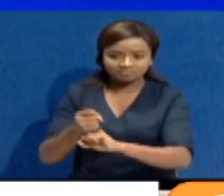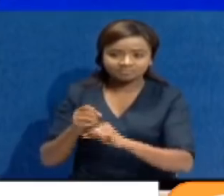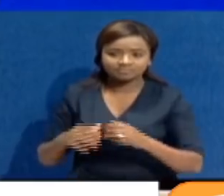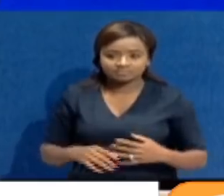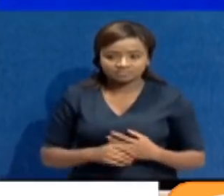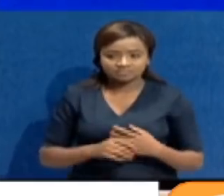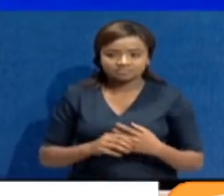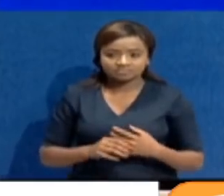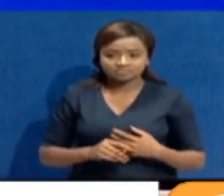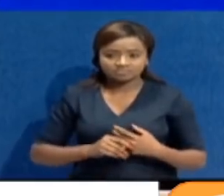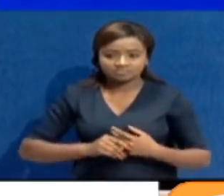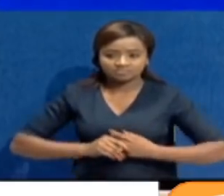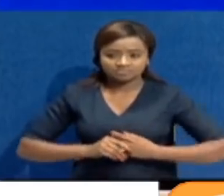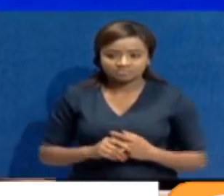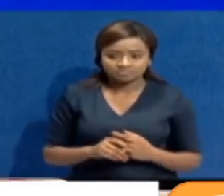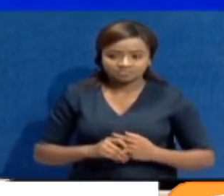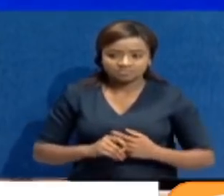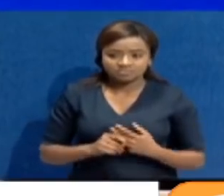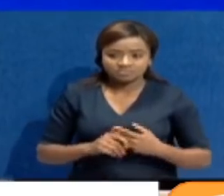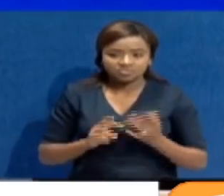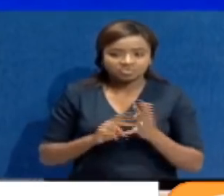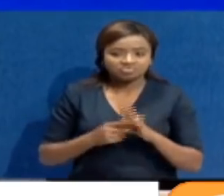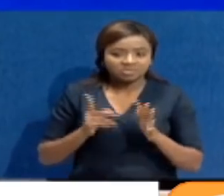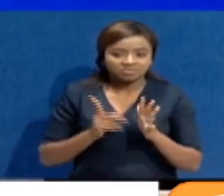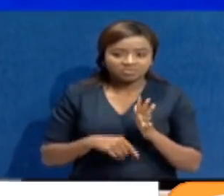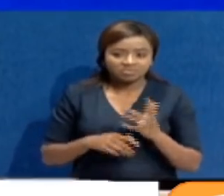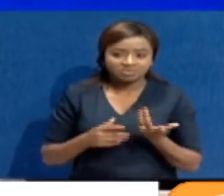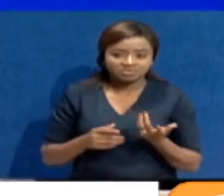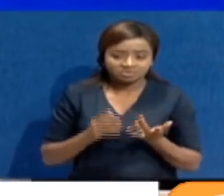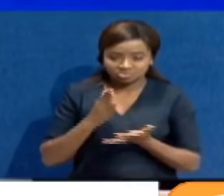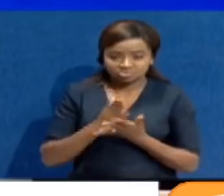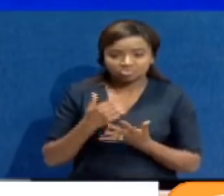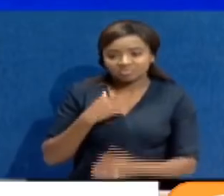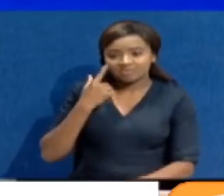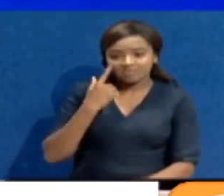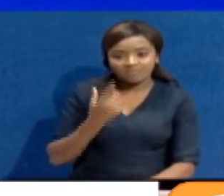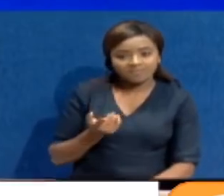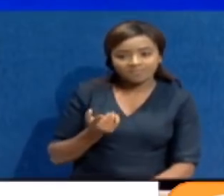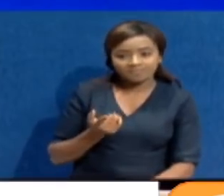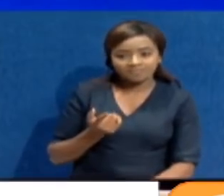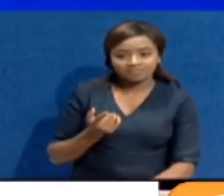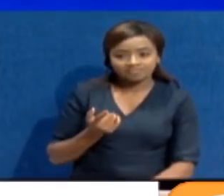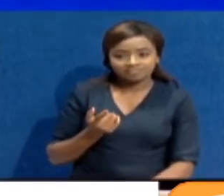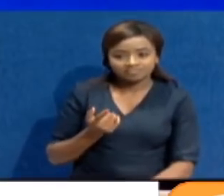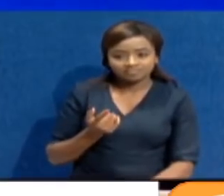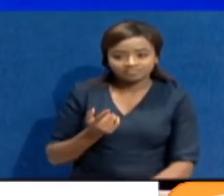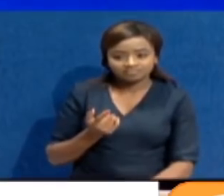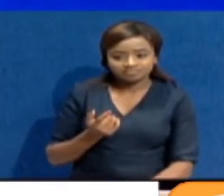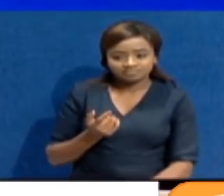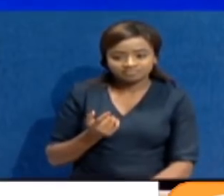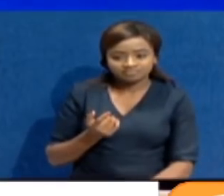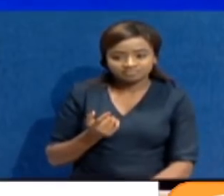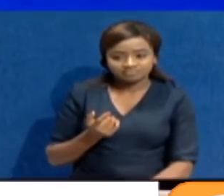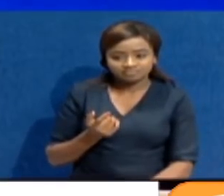not compete with His Excellency President Uhuru. So therefore, in a way, from where I see it, there's no way I